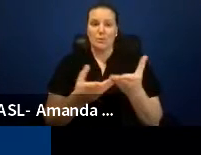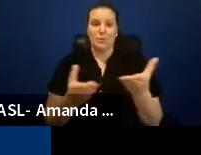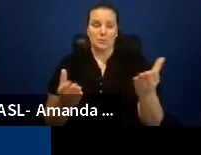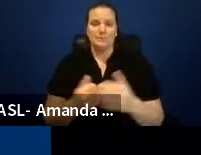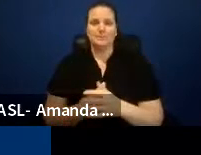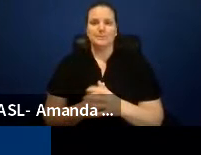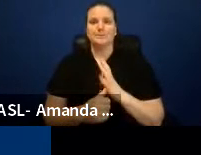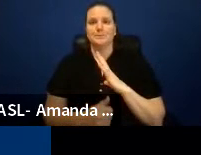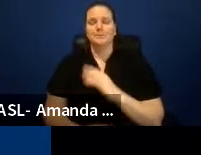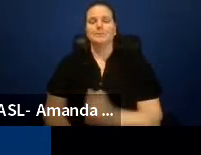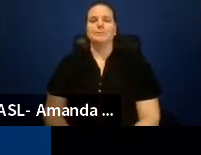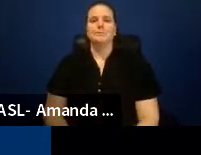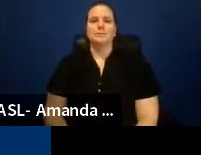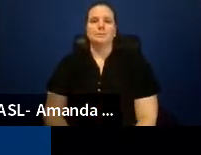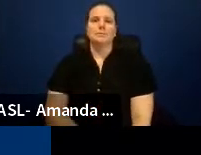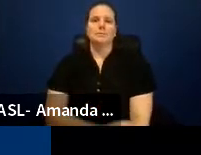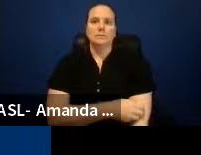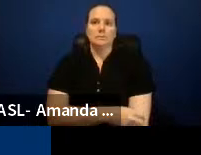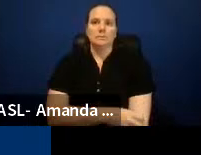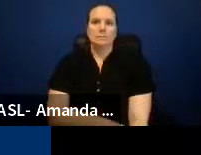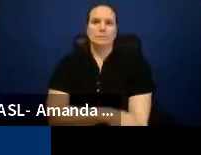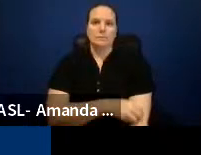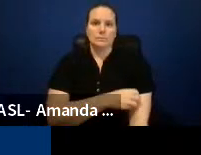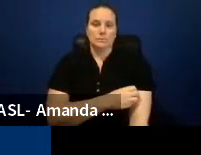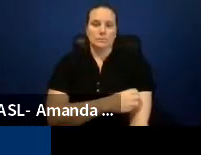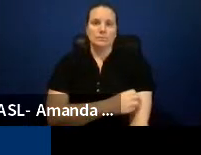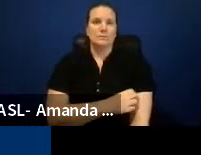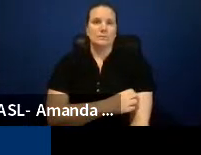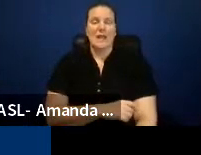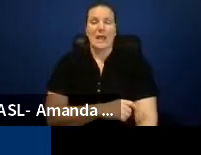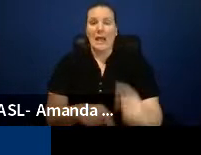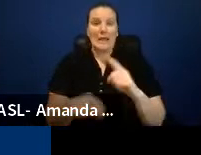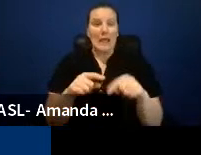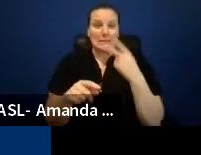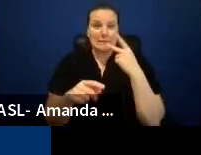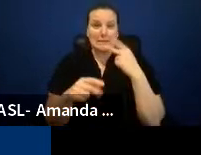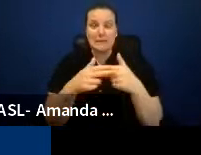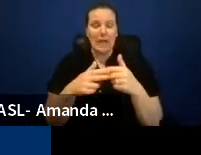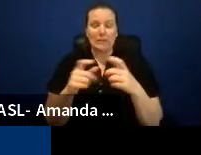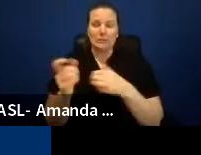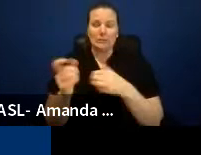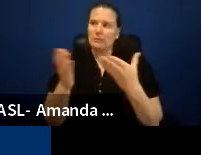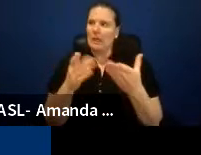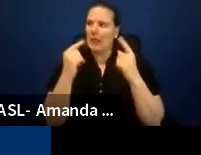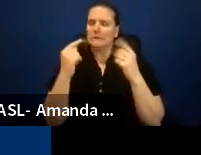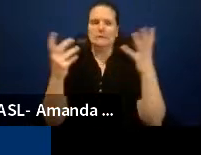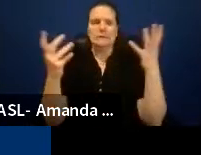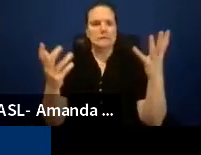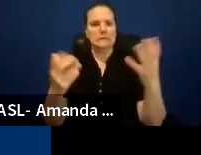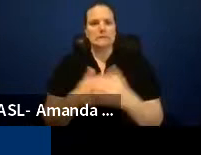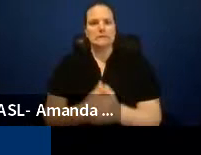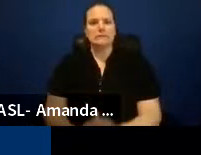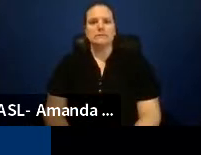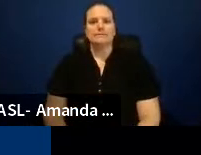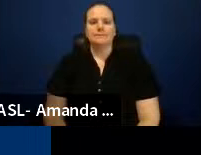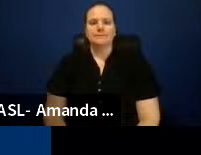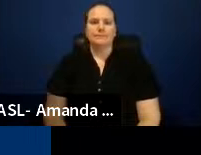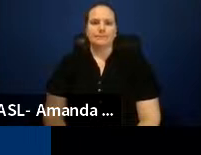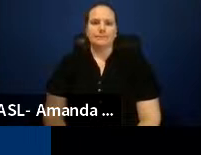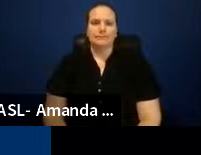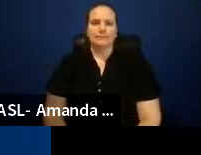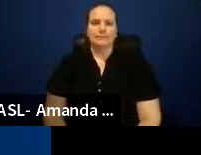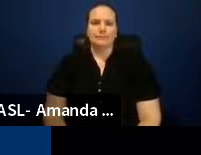So, and here, like I said, can't see that slide. Should have brought my glasses. So. This is the largest that we